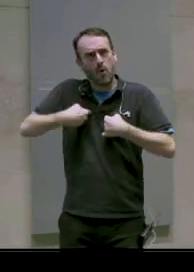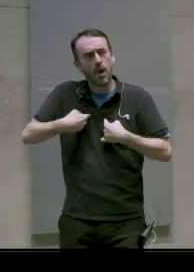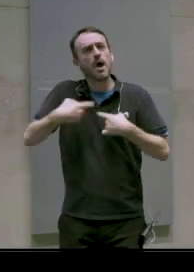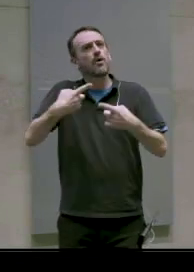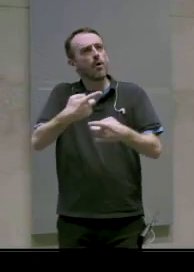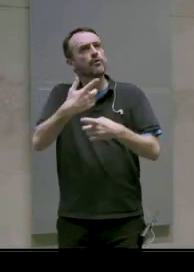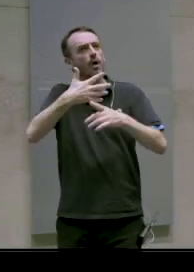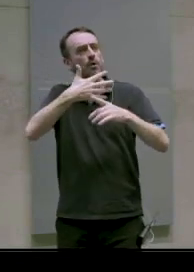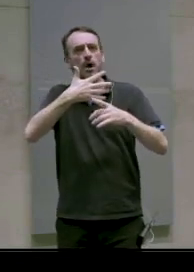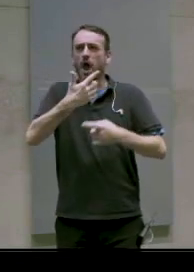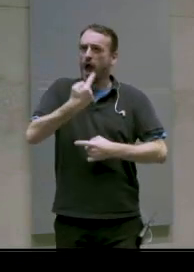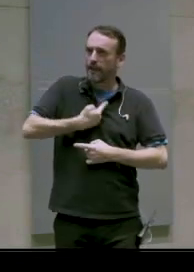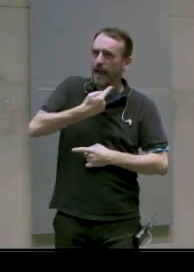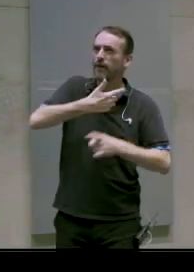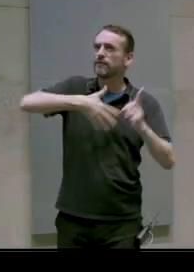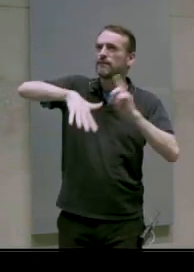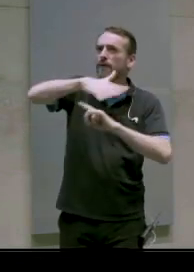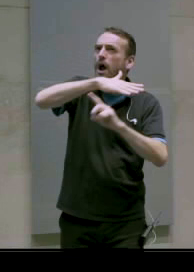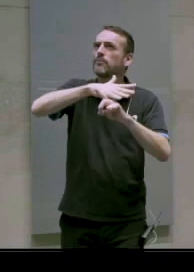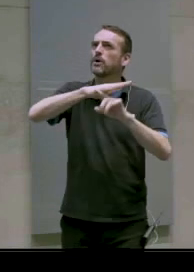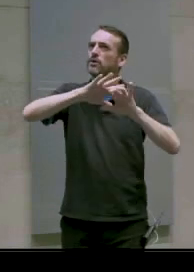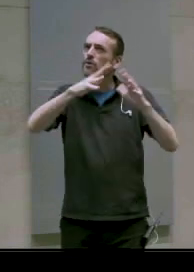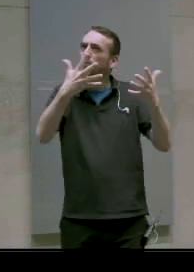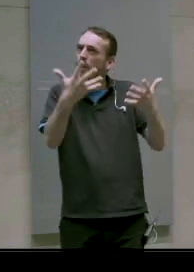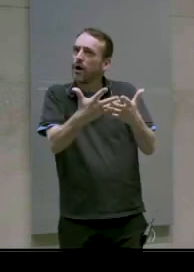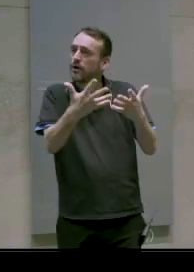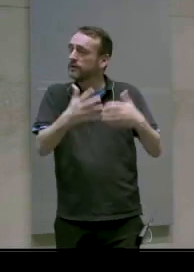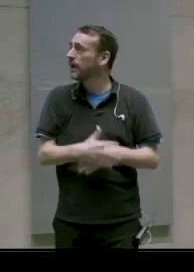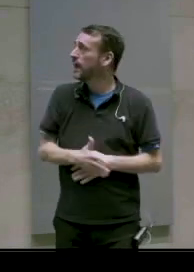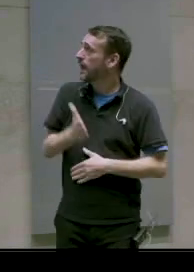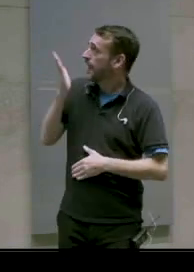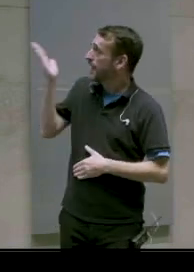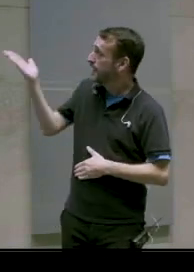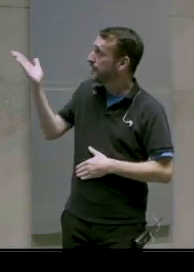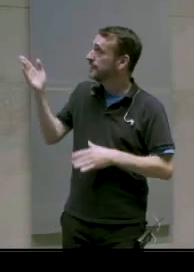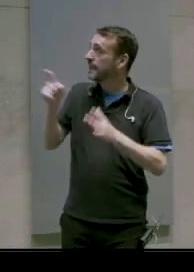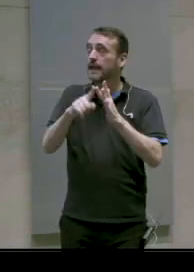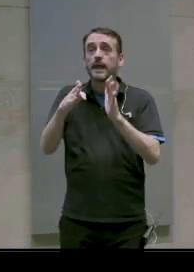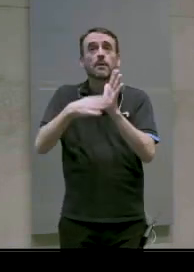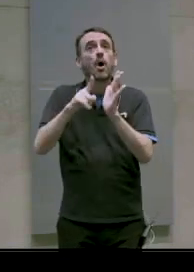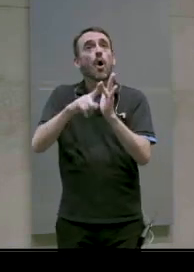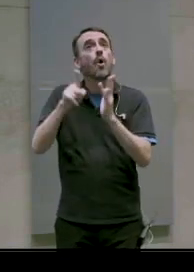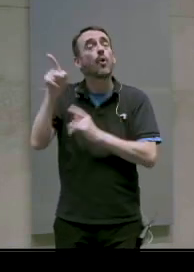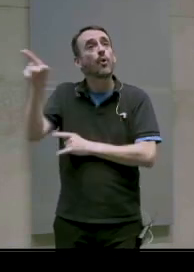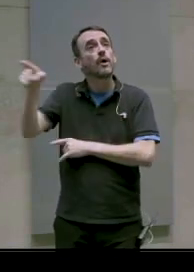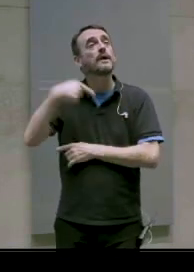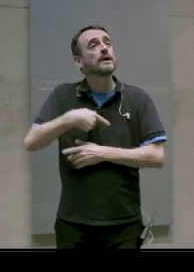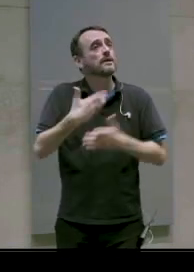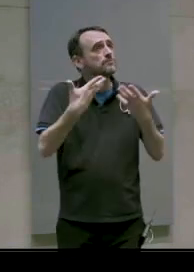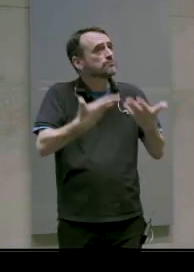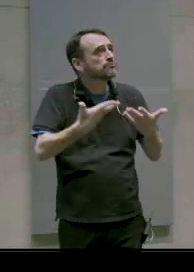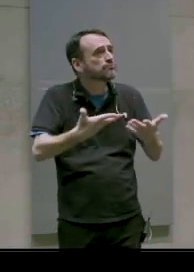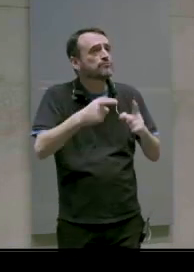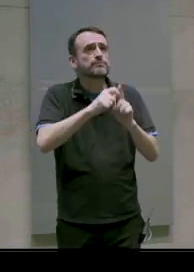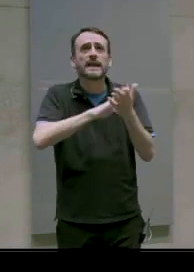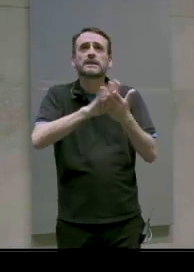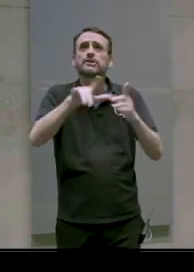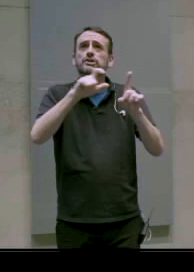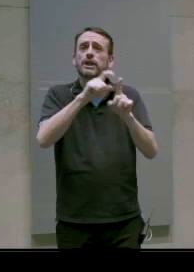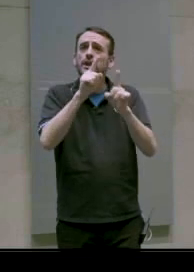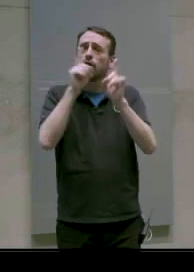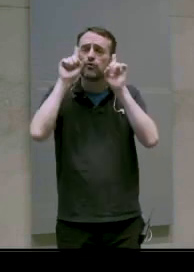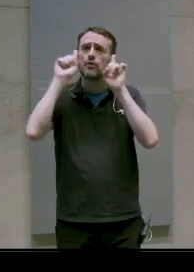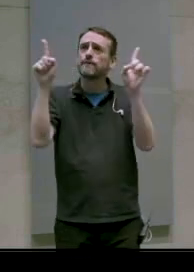and ourselves. And this is Immo. Immo Kaufman is currently doing their PhD at the University of Nottingham, where